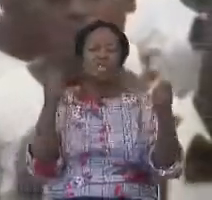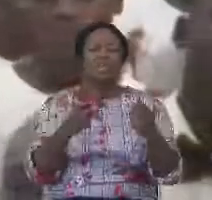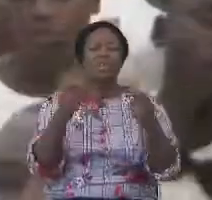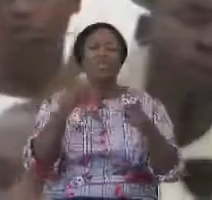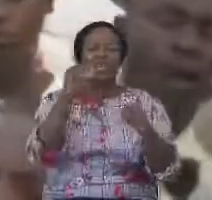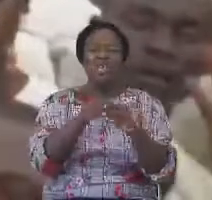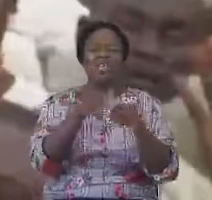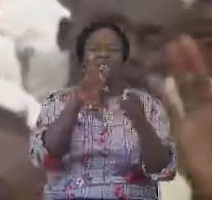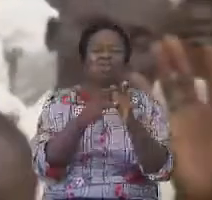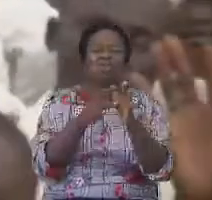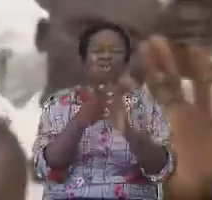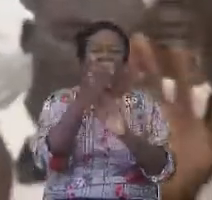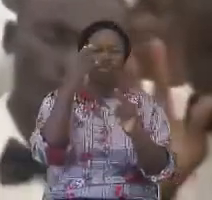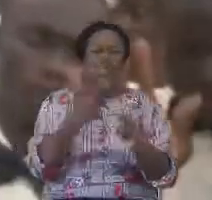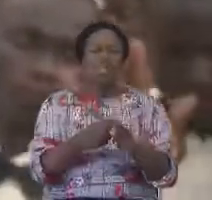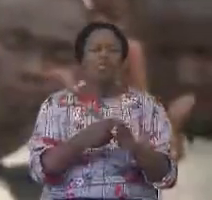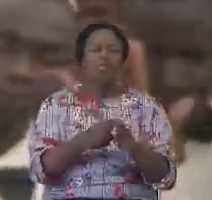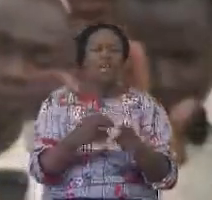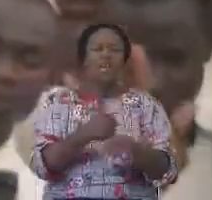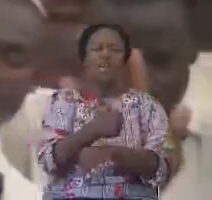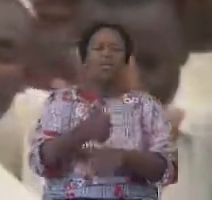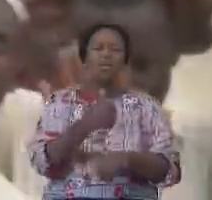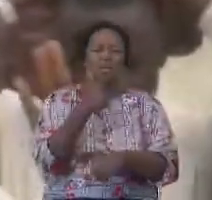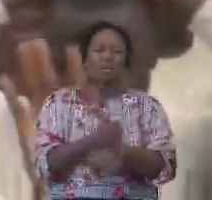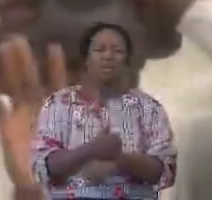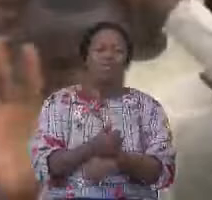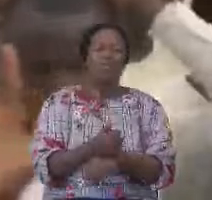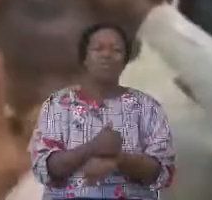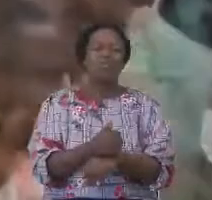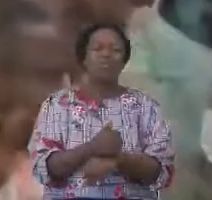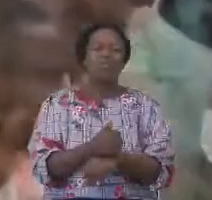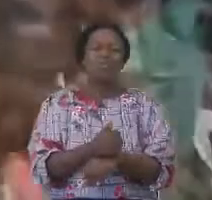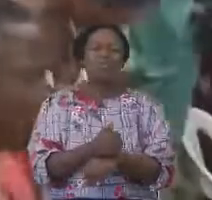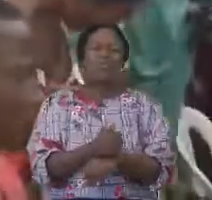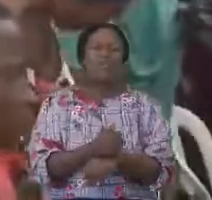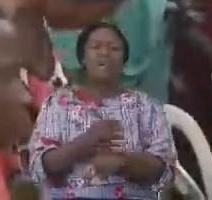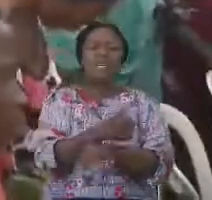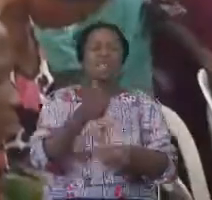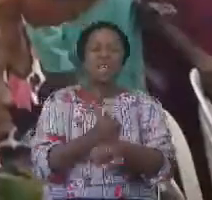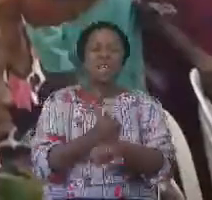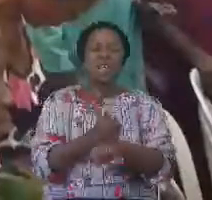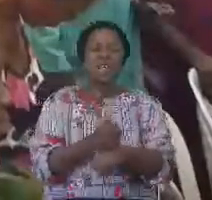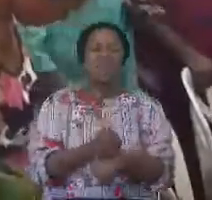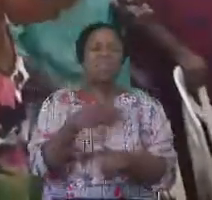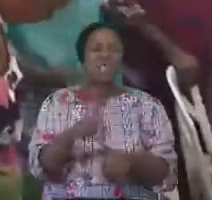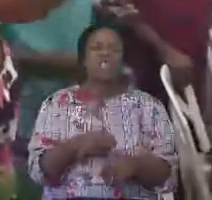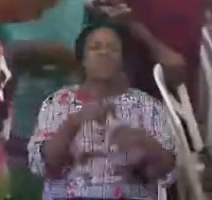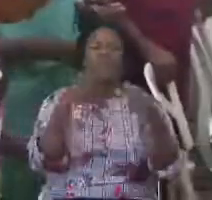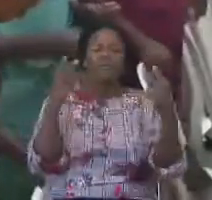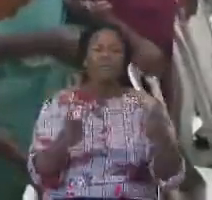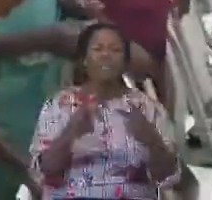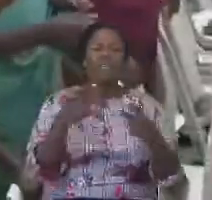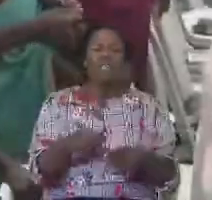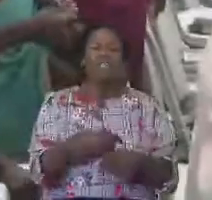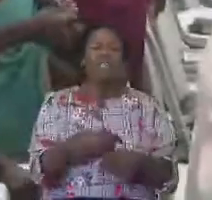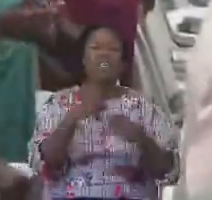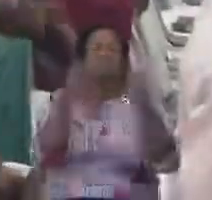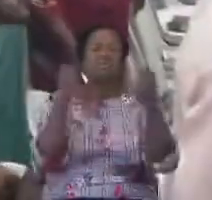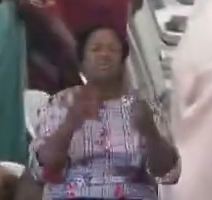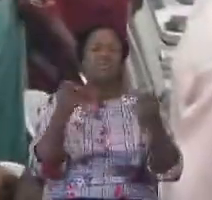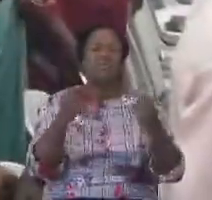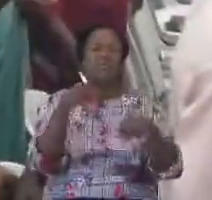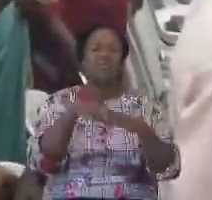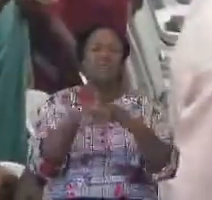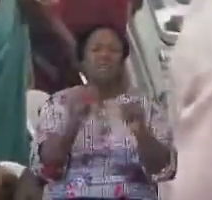concurring from triumph onto triumph in jesus name affirm confirm